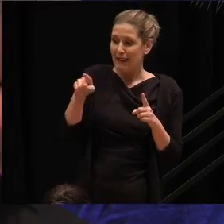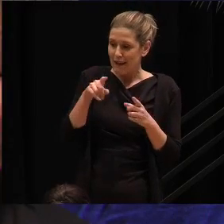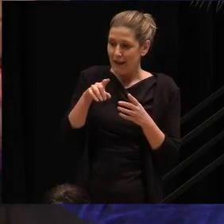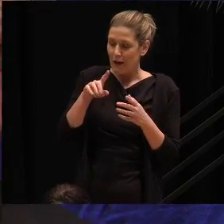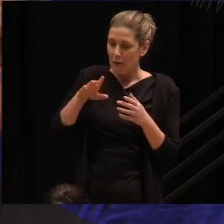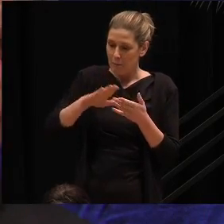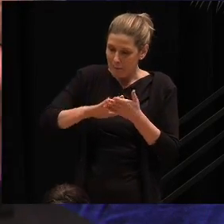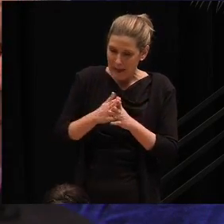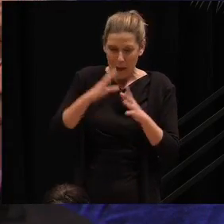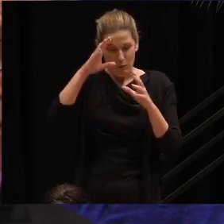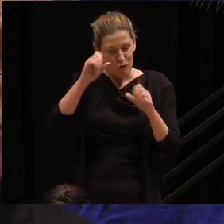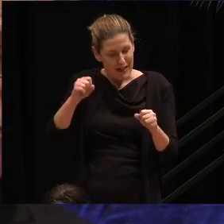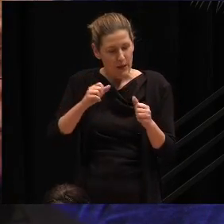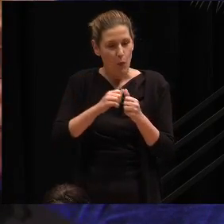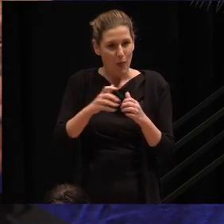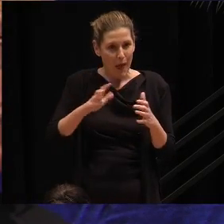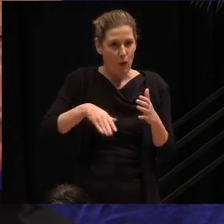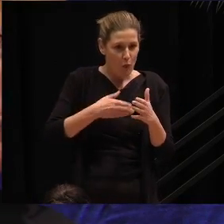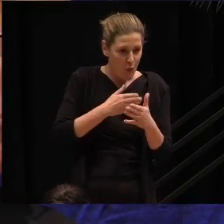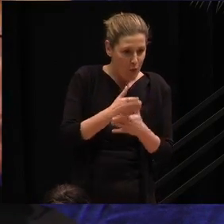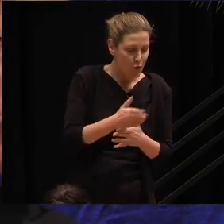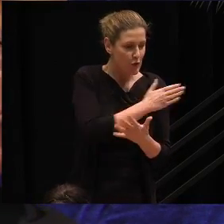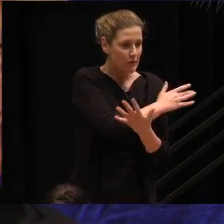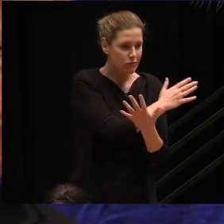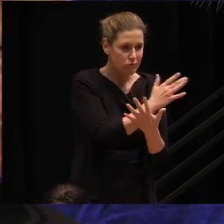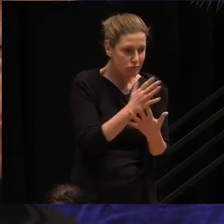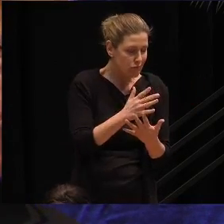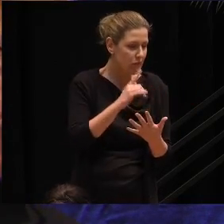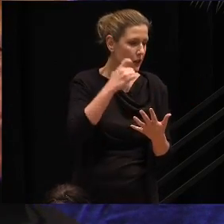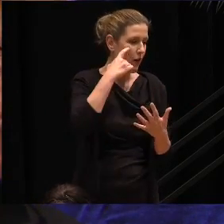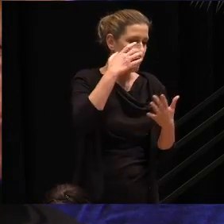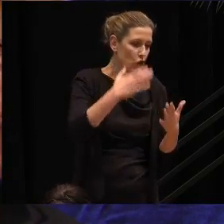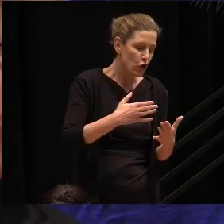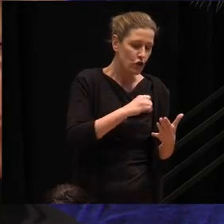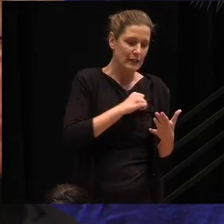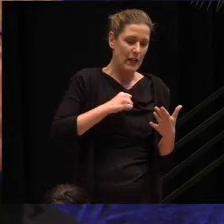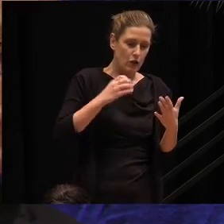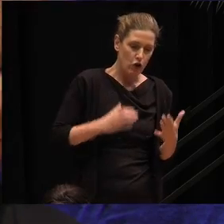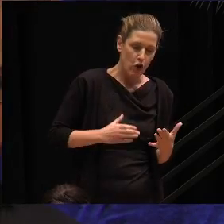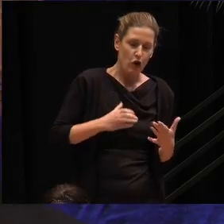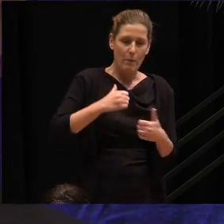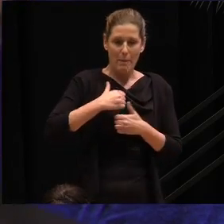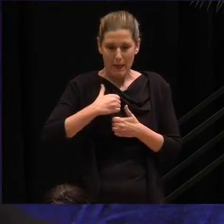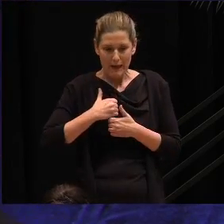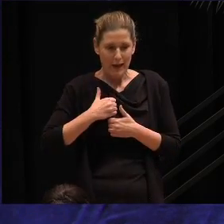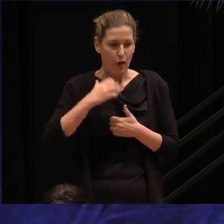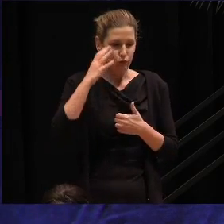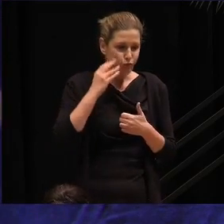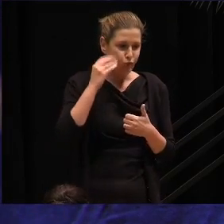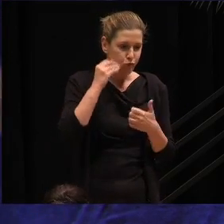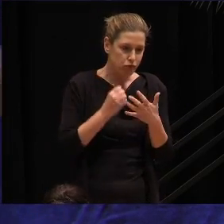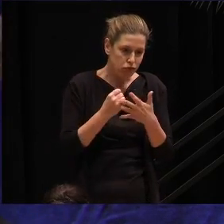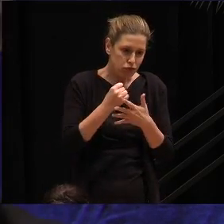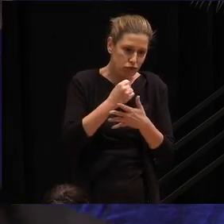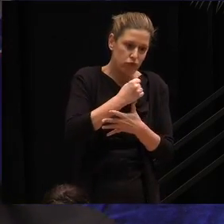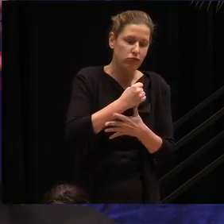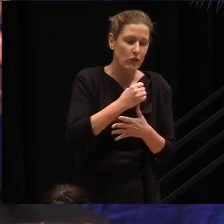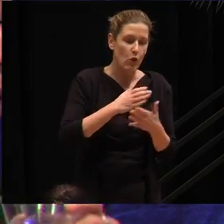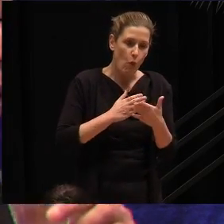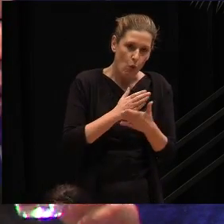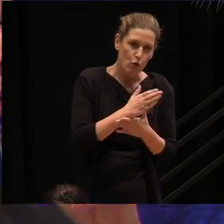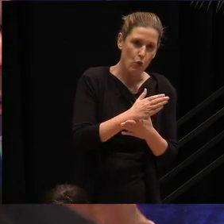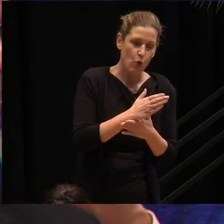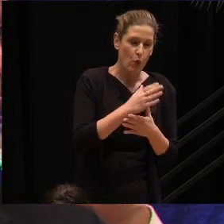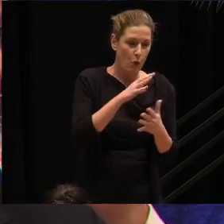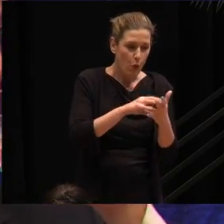through what many previous presidents have gone through. They're governors, they're U.S. senators, they've been in the military. They've had to gone through their career